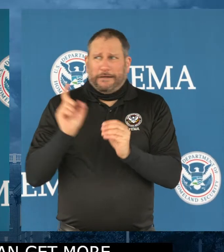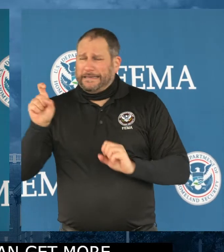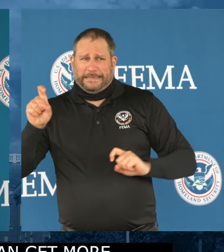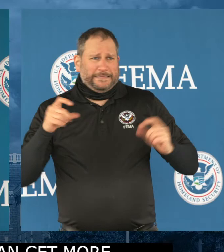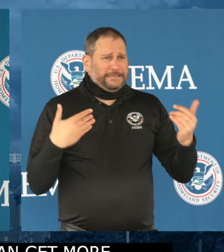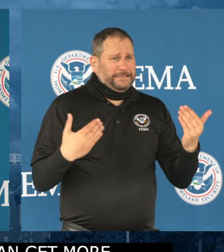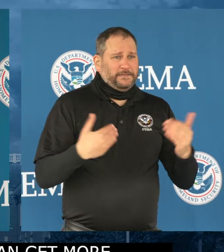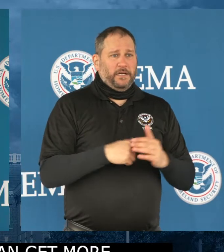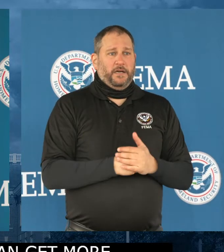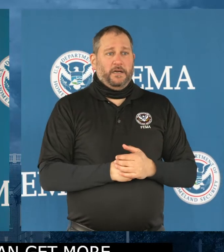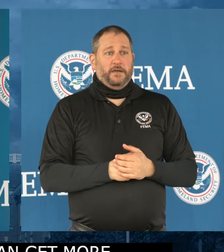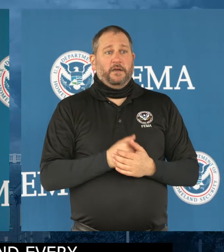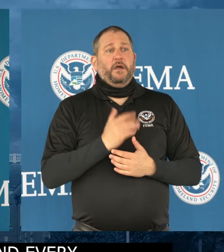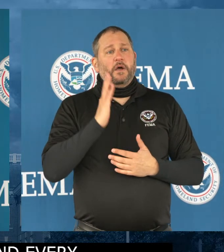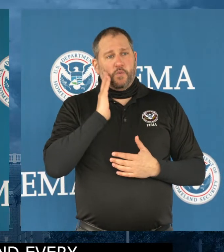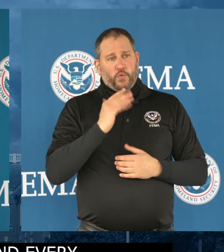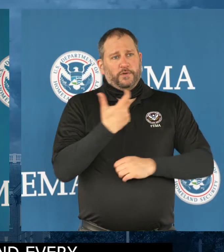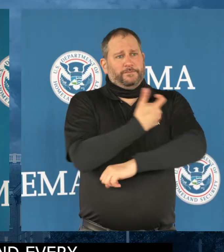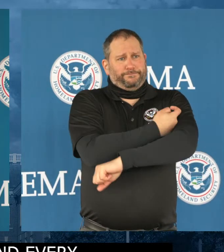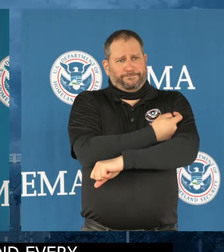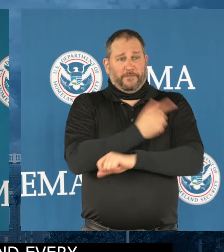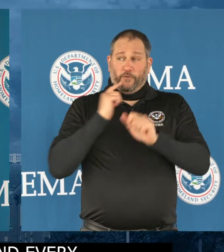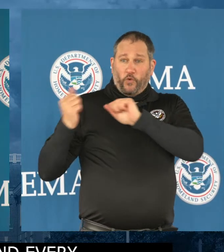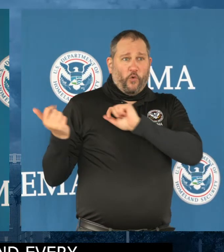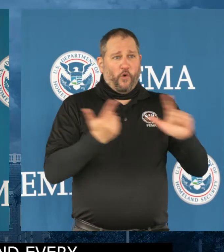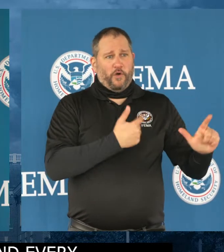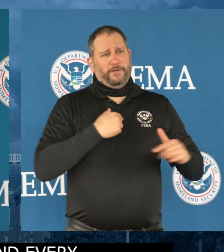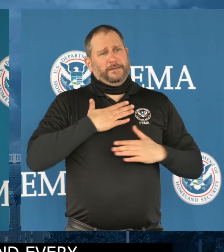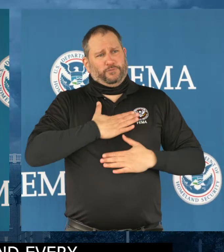all of us. I wish I could give you a time frame on that.